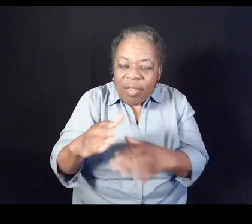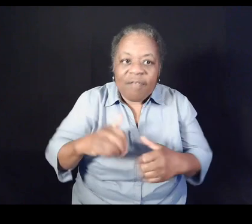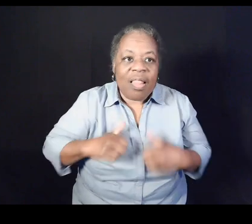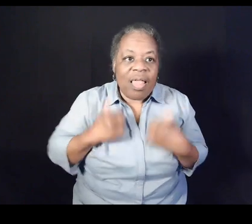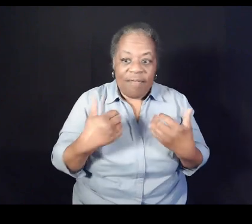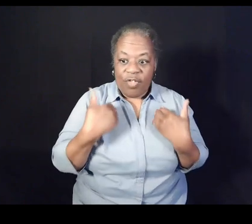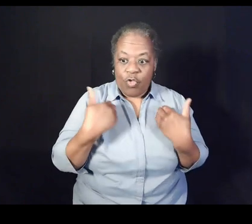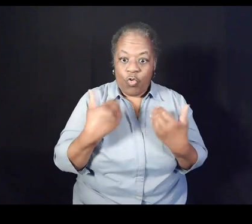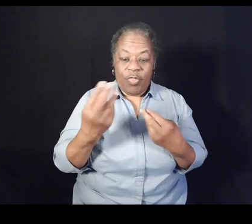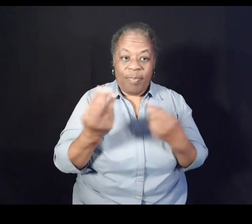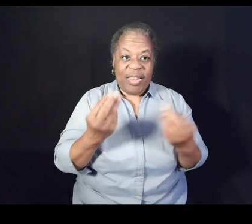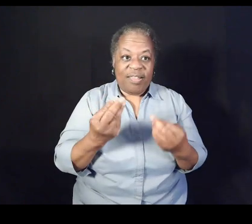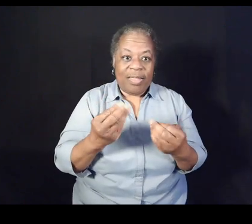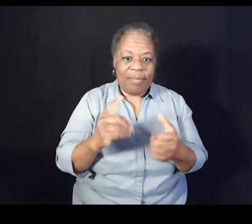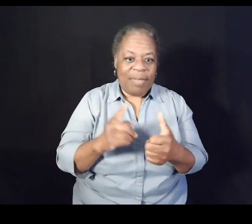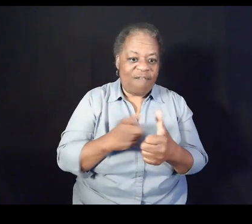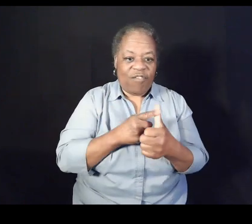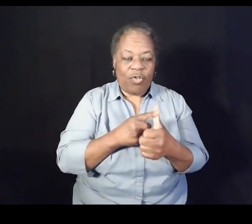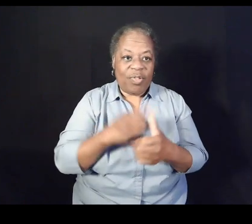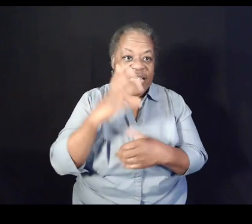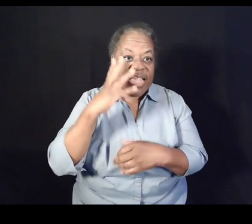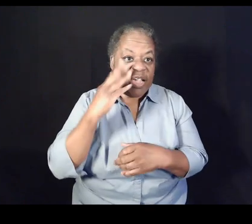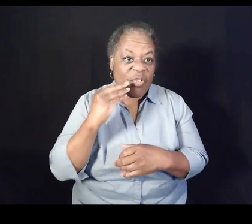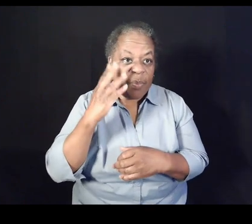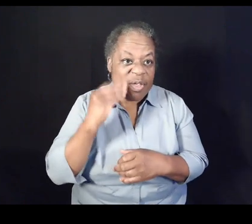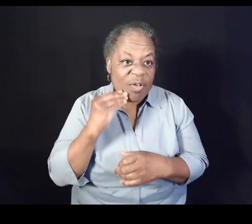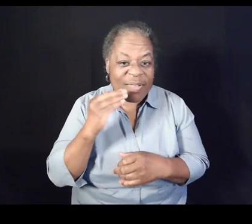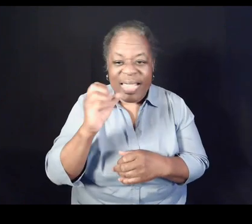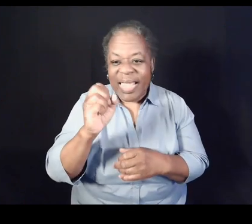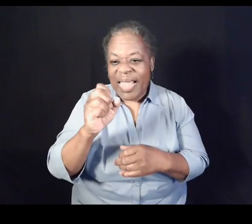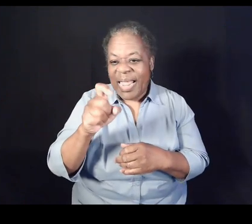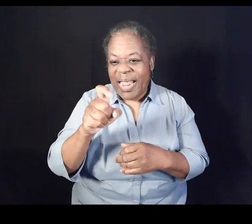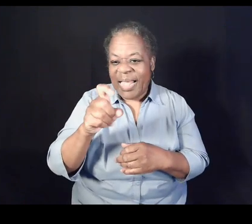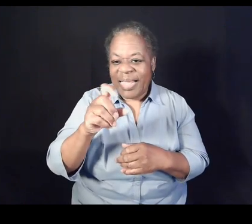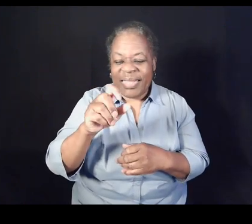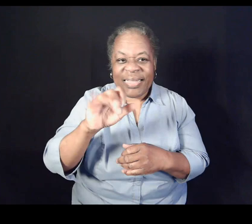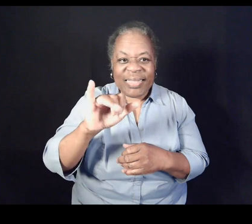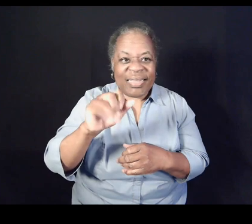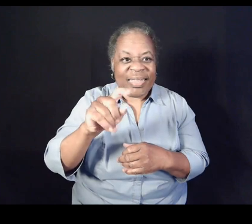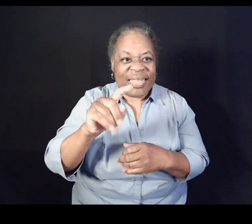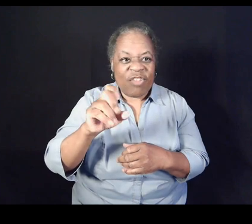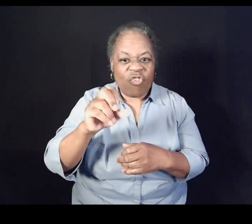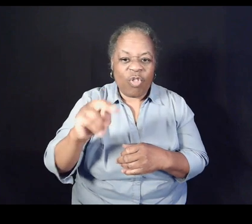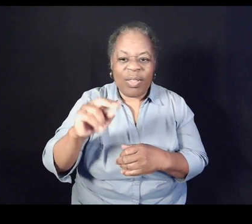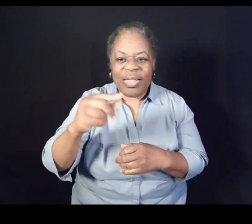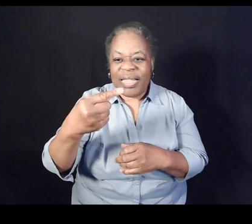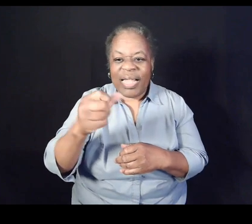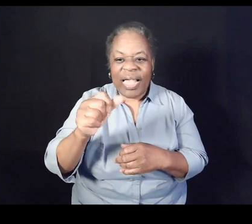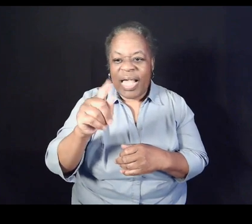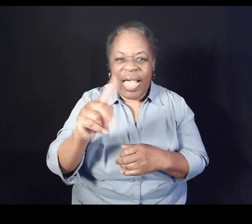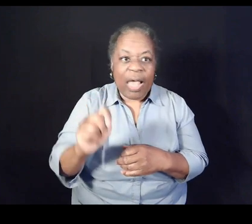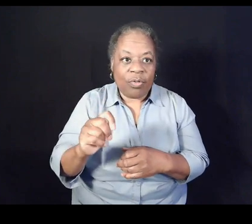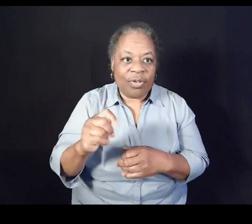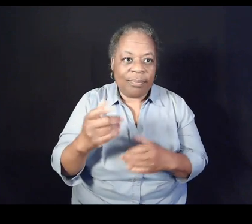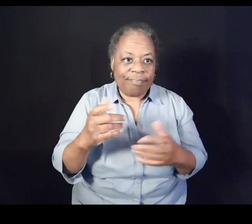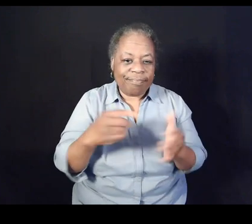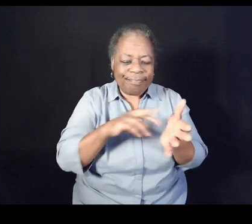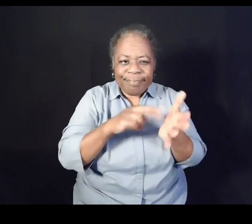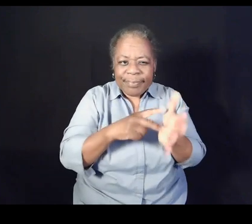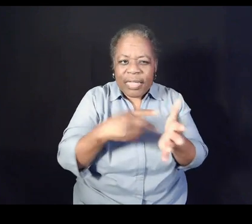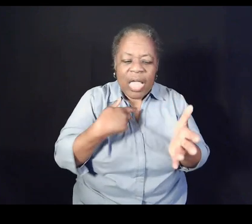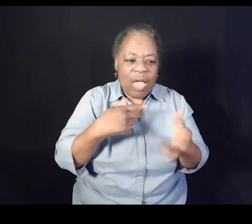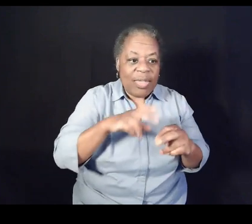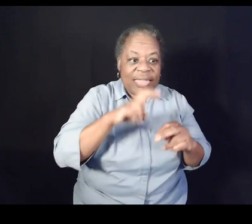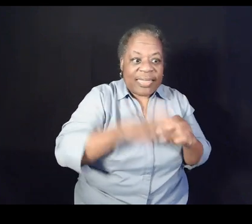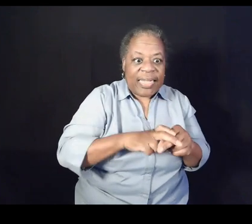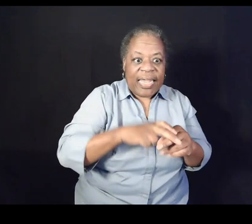had my first experience with existential doubt. I was sitting in chapel when they announced that a